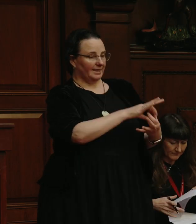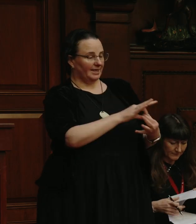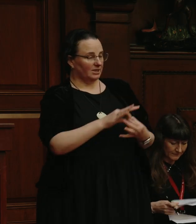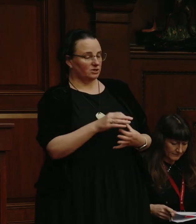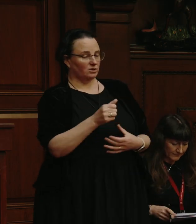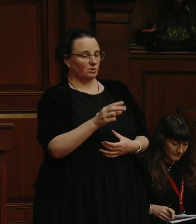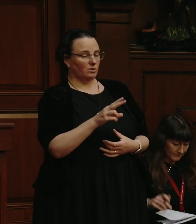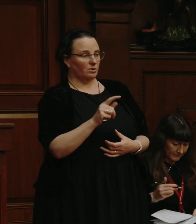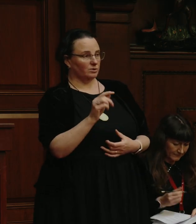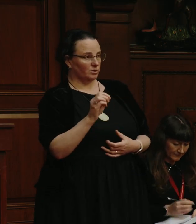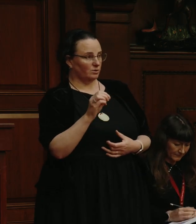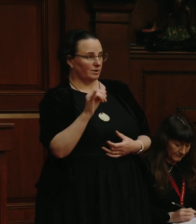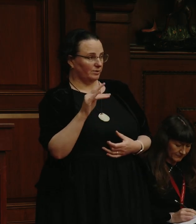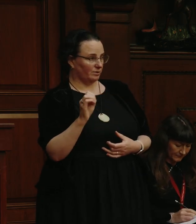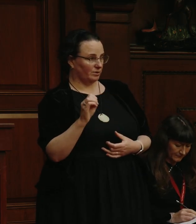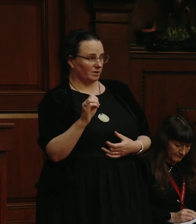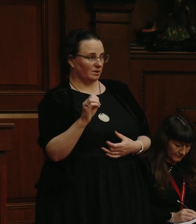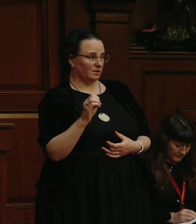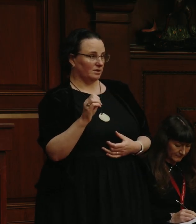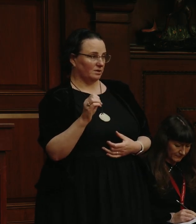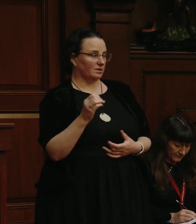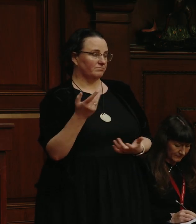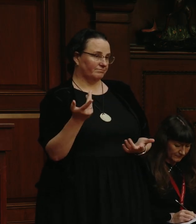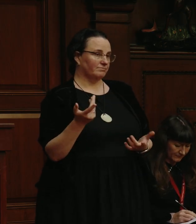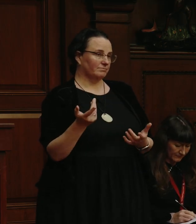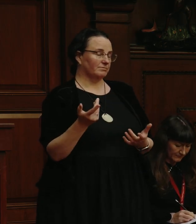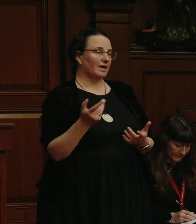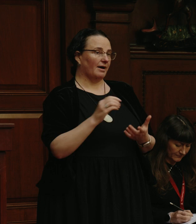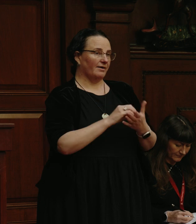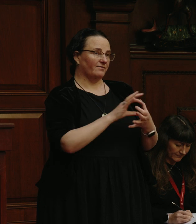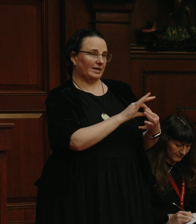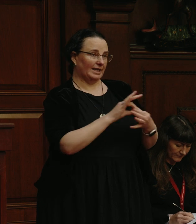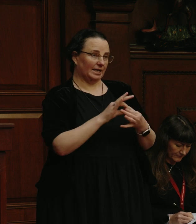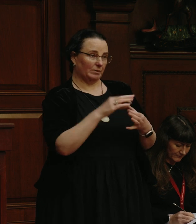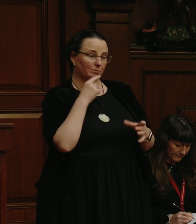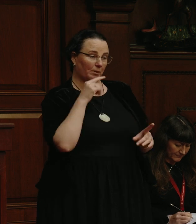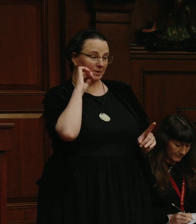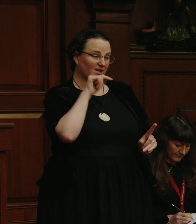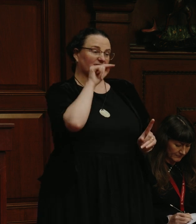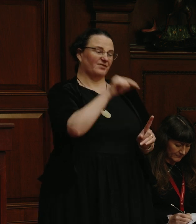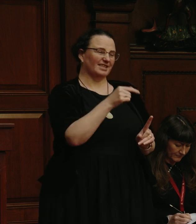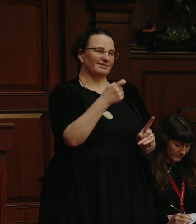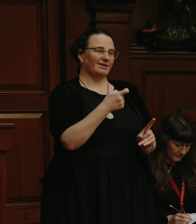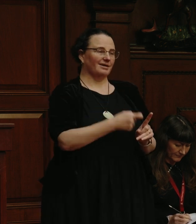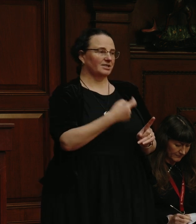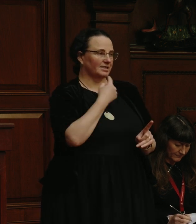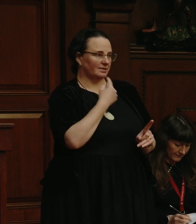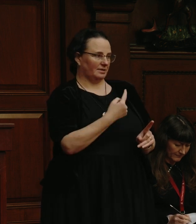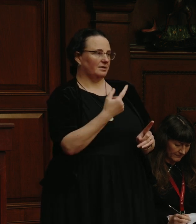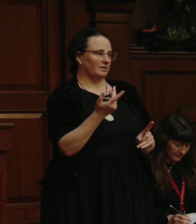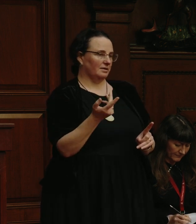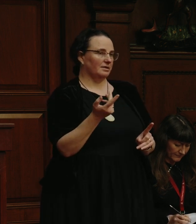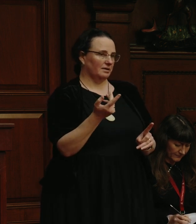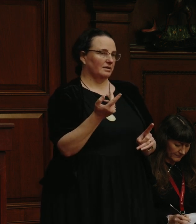then gastric symptoms are very common anyway, even outside of autoimmune disease, so it's hard to say. I certainly, if it